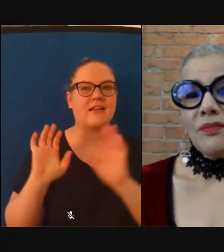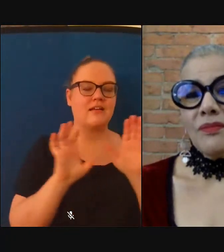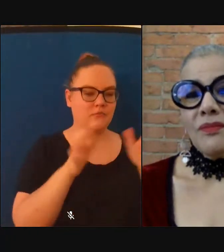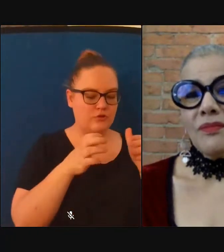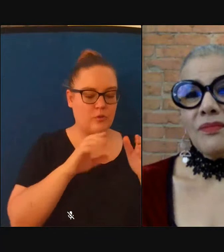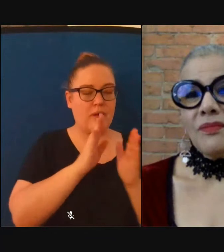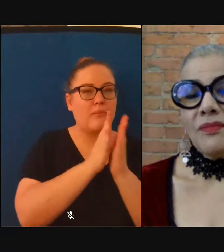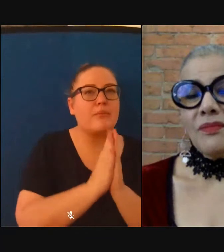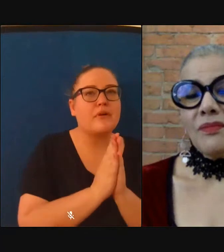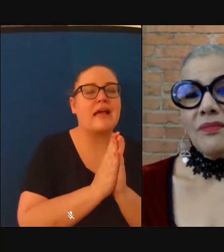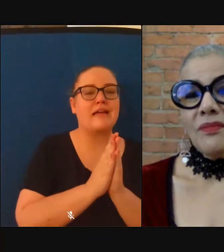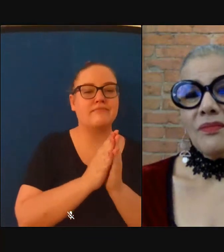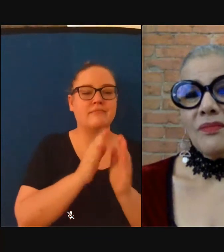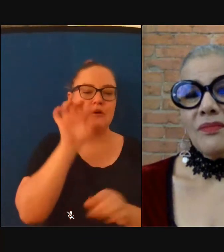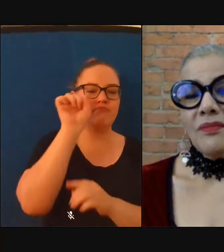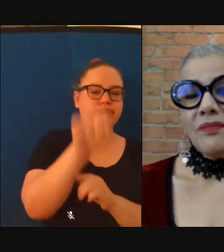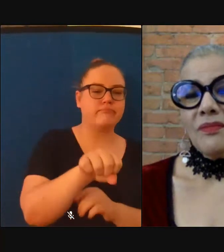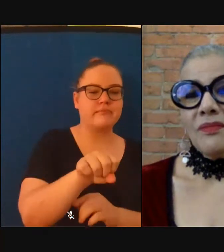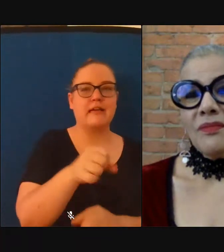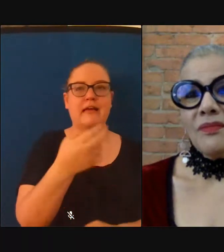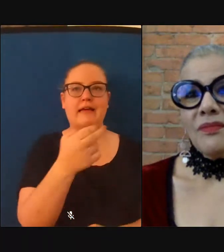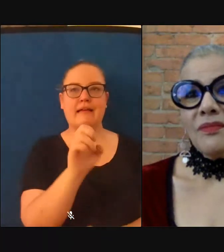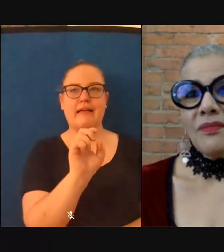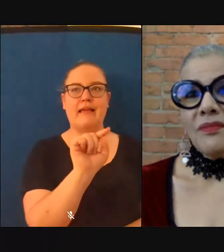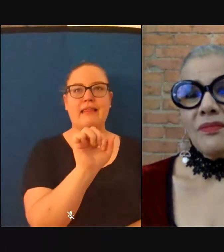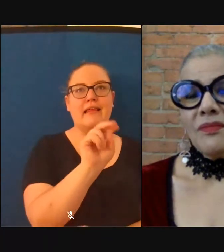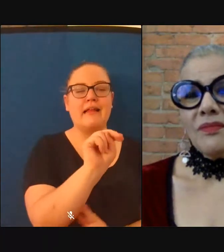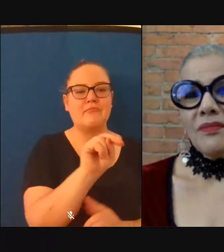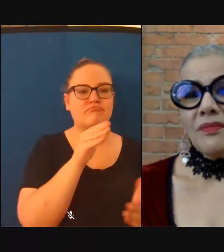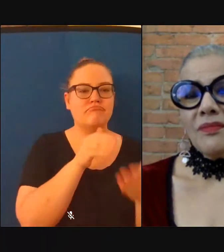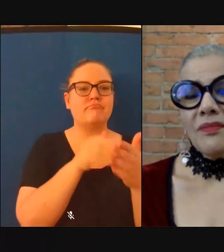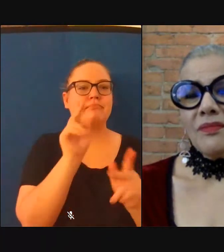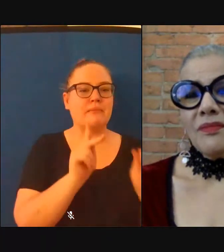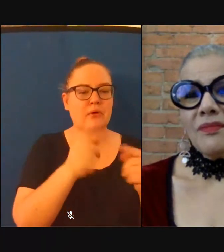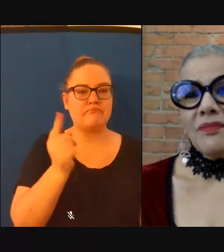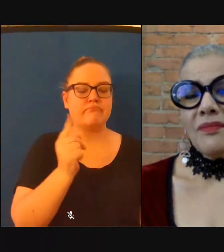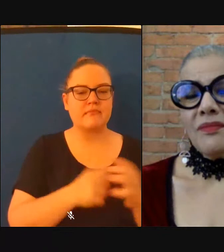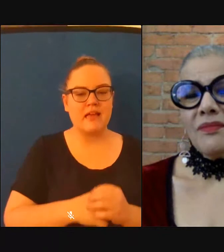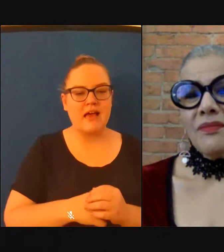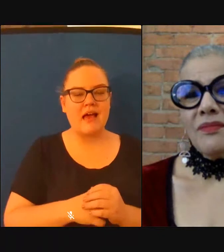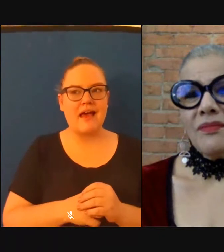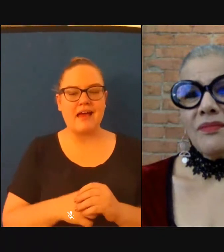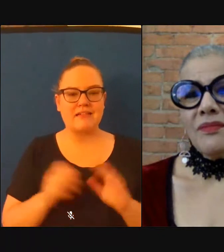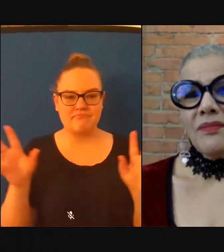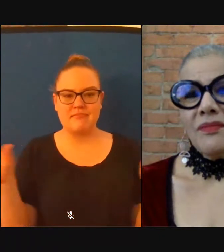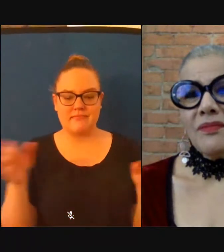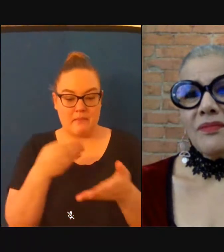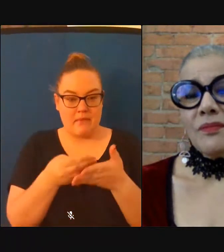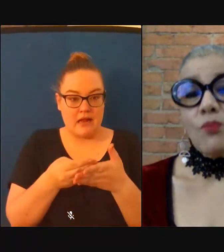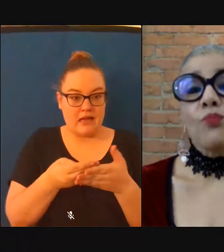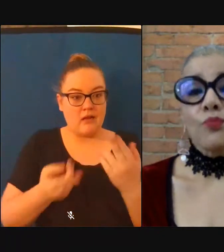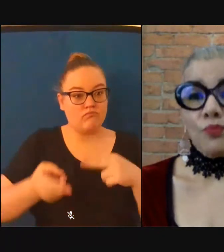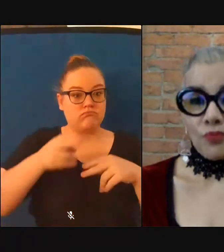were all raising money for a guy named Augustus Sol Invictus, a convicted domestic